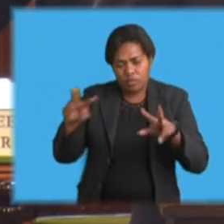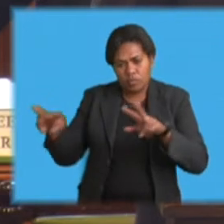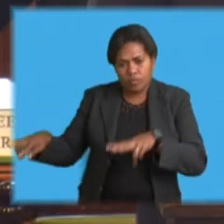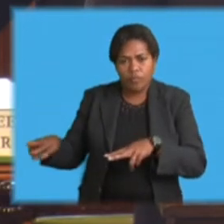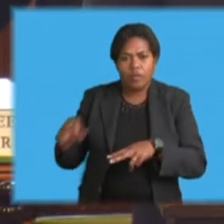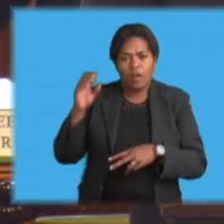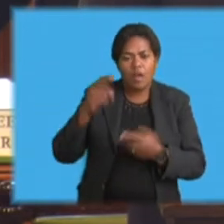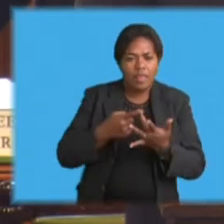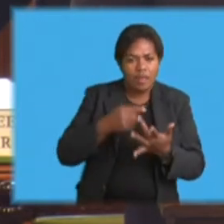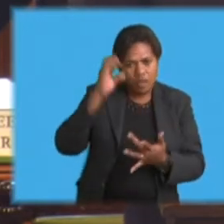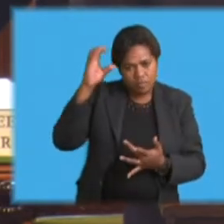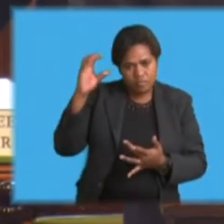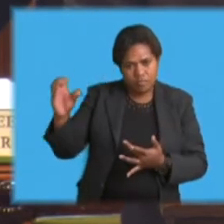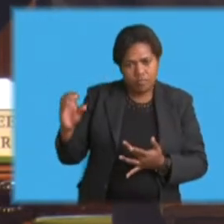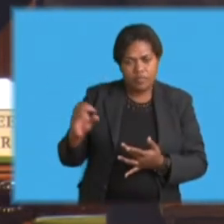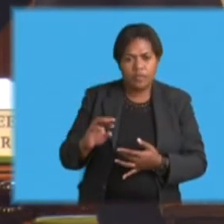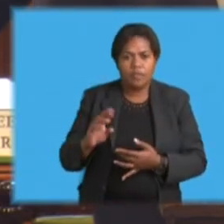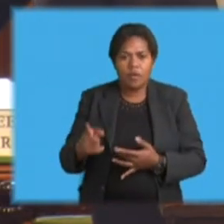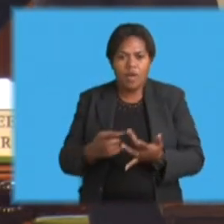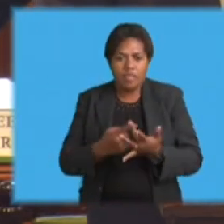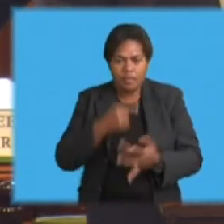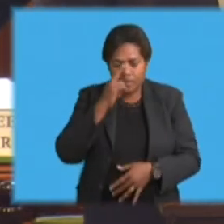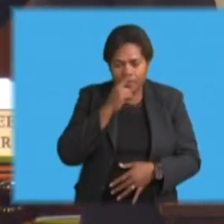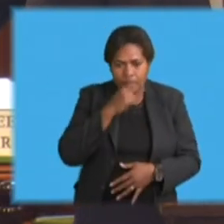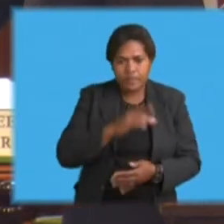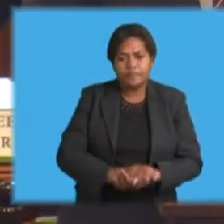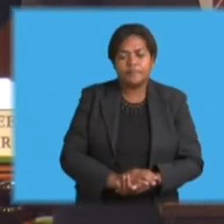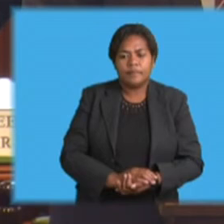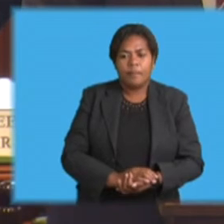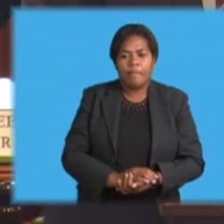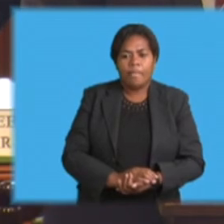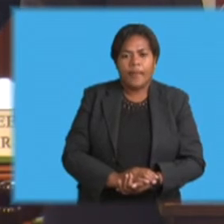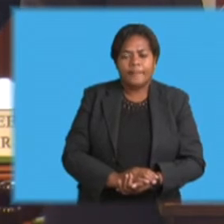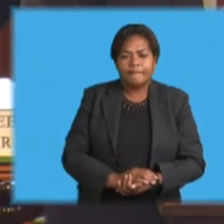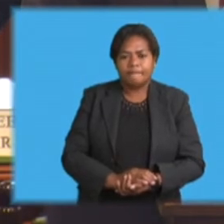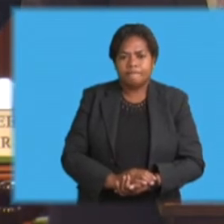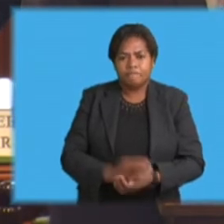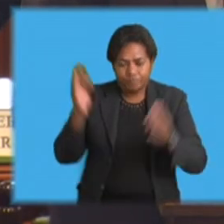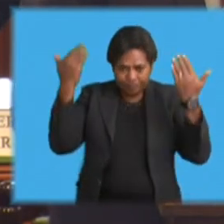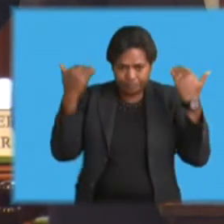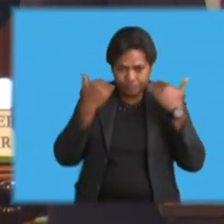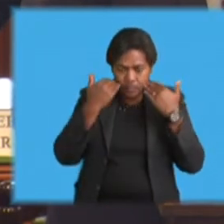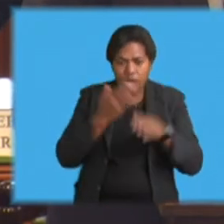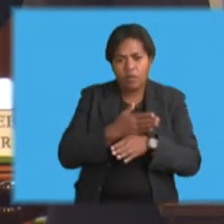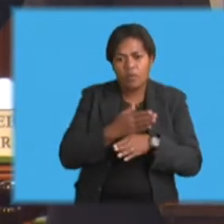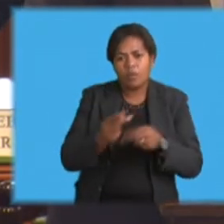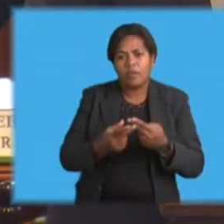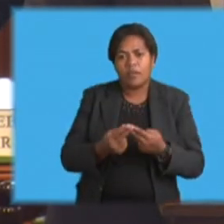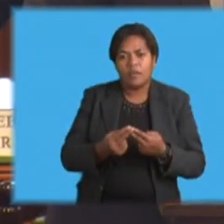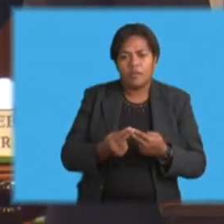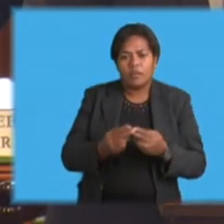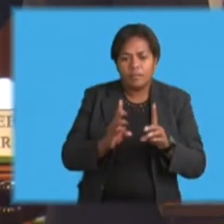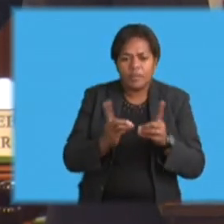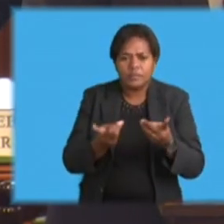up. Madam Speaker, in terms of working conditions for seasonal workers, we are working with the Department of Jobs and Small